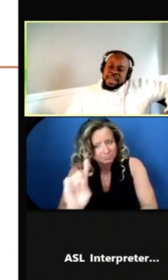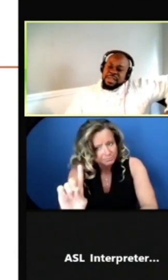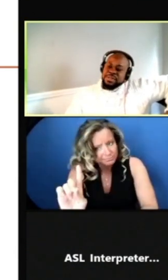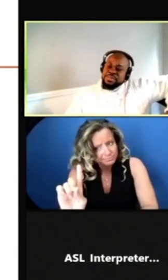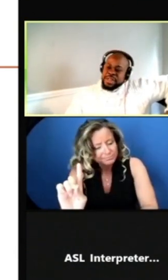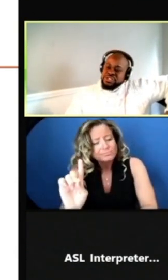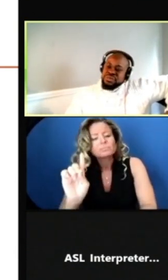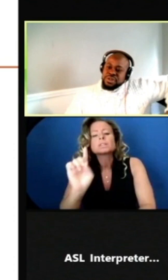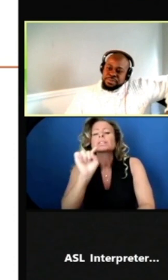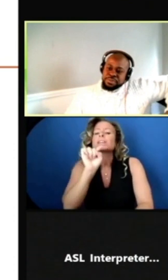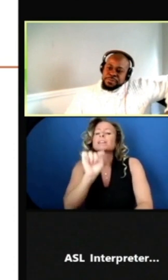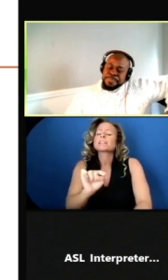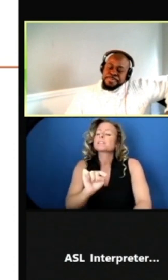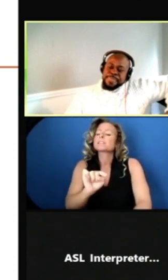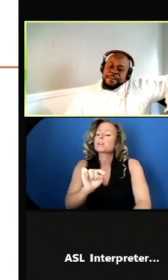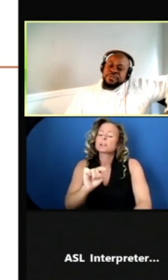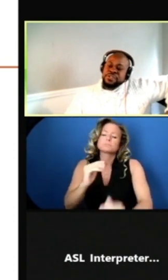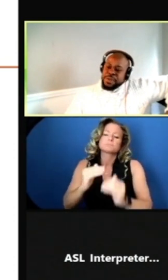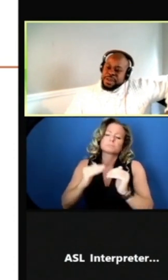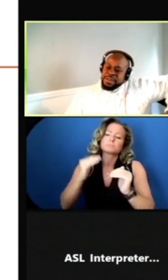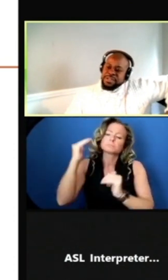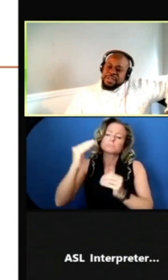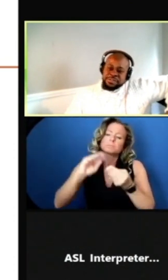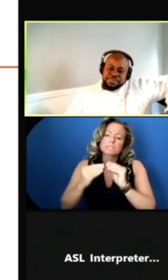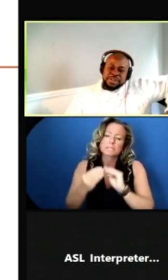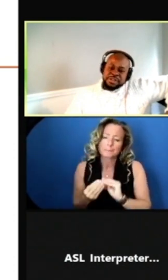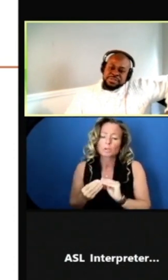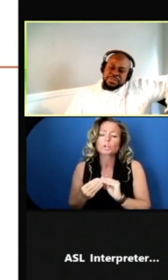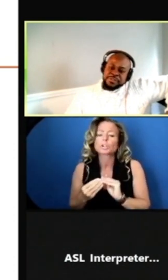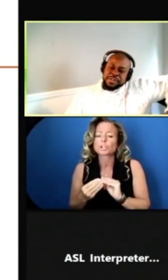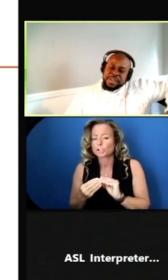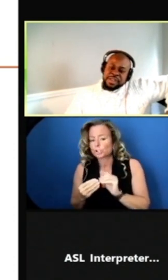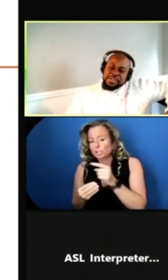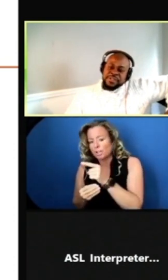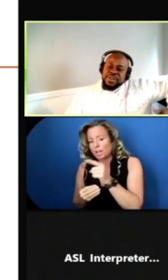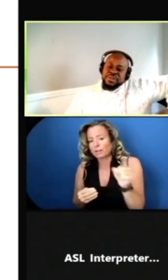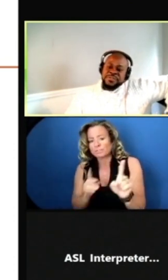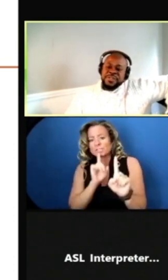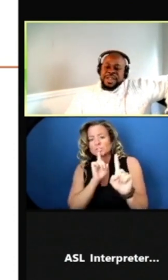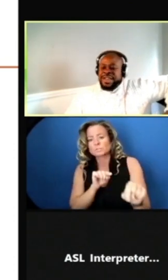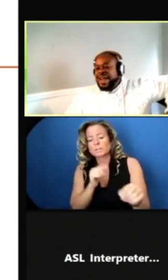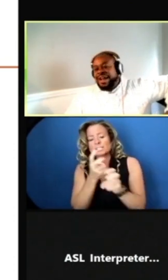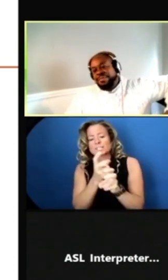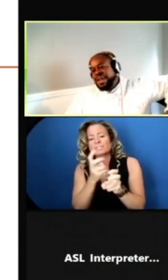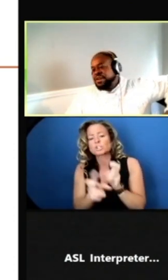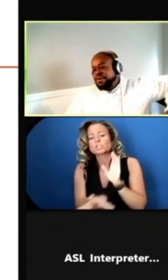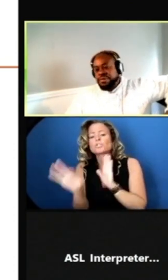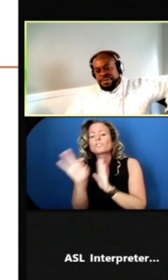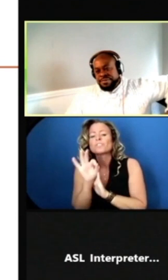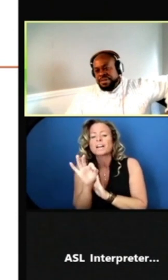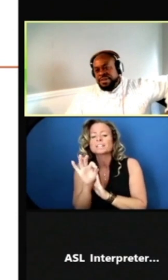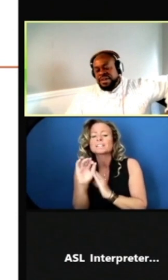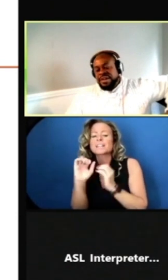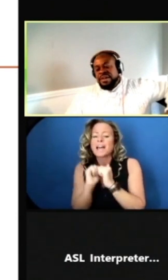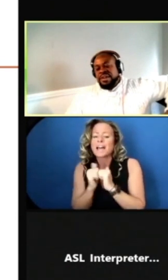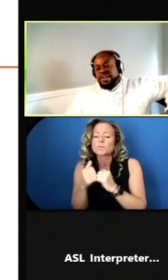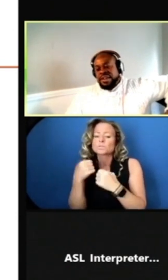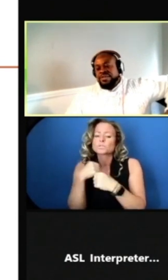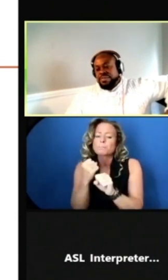that a substantial number of the respondents in this particular survey say it's difficult to find out how to make an